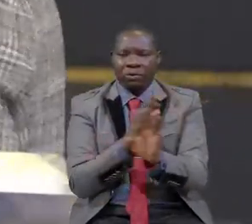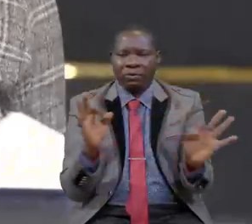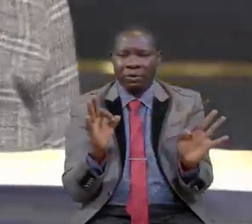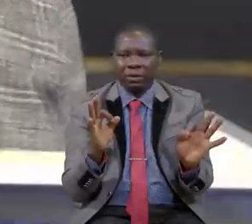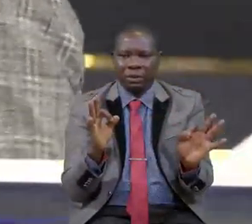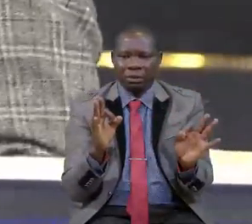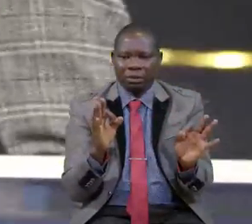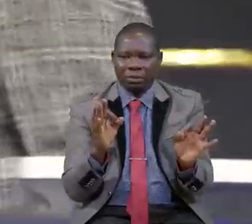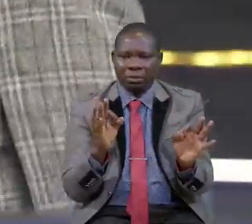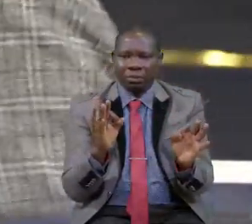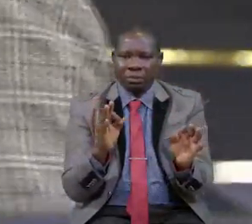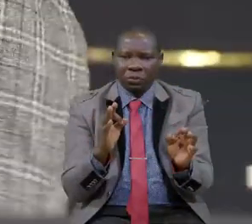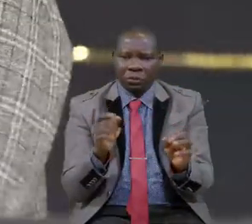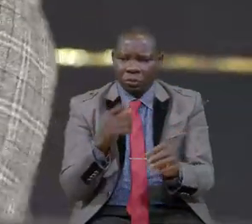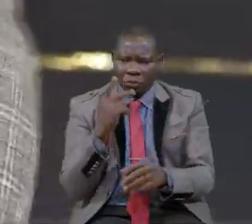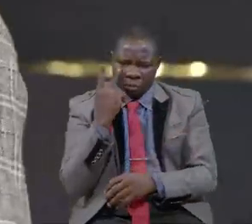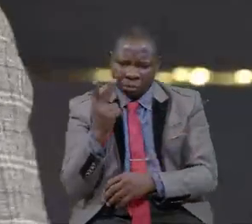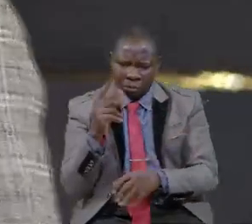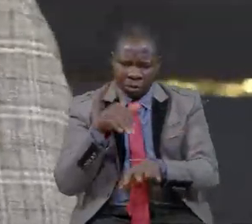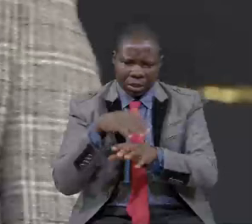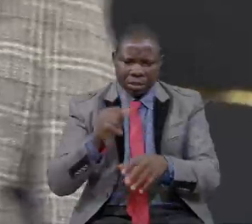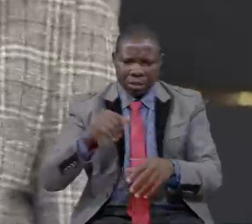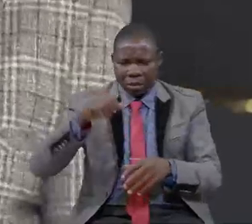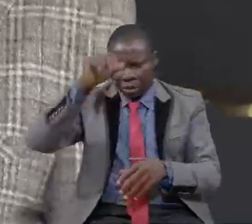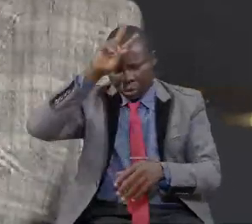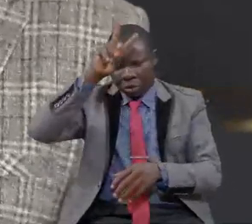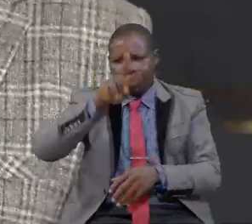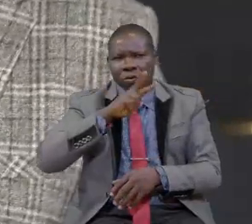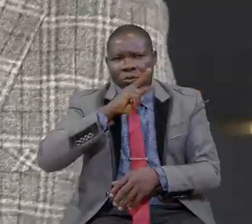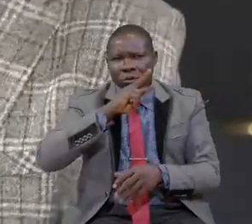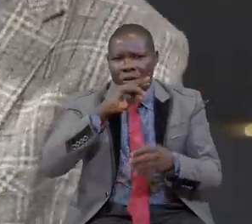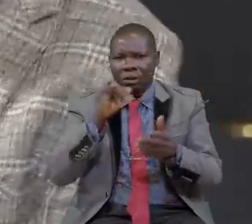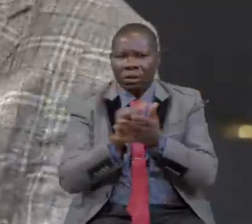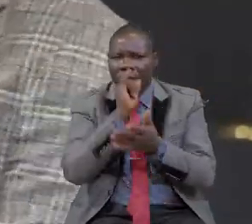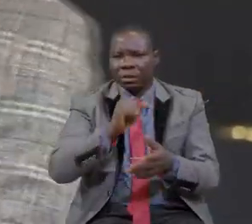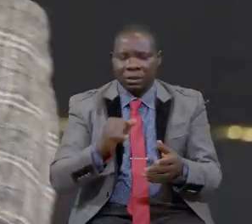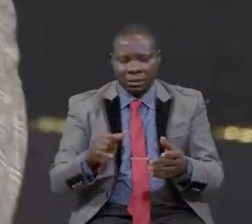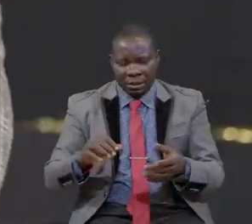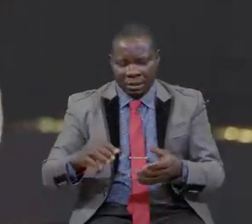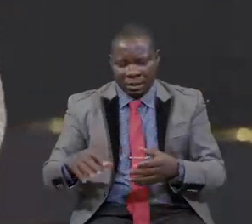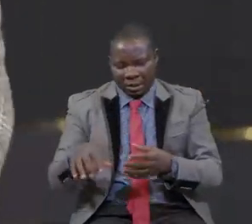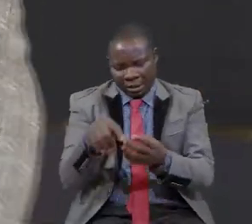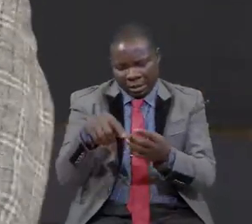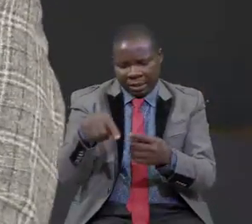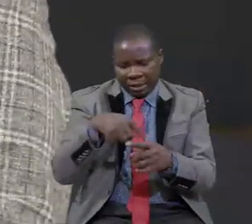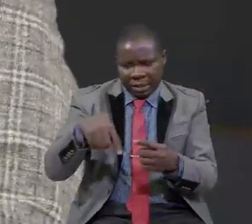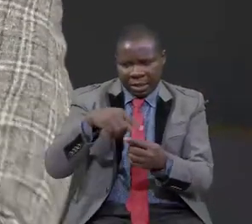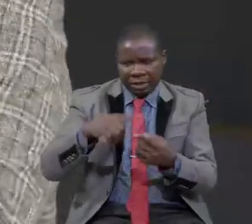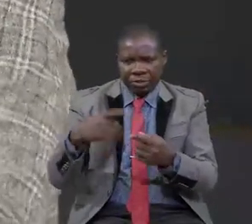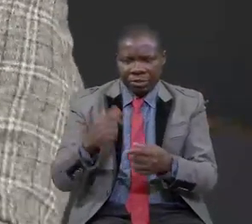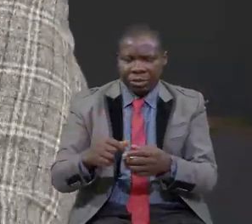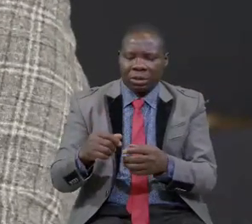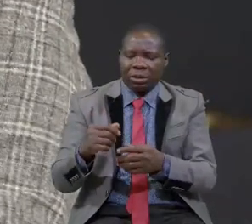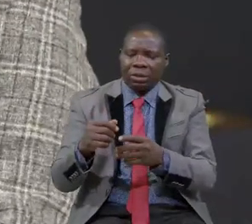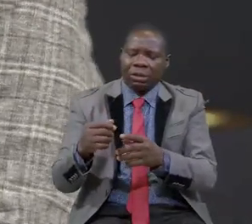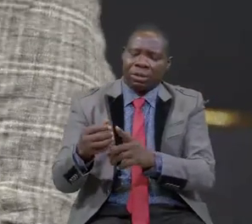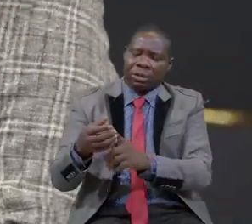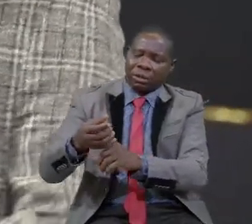a goat that is tied to the pole. And somebody comes to untie the pole, to untie the